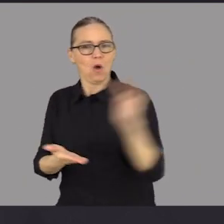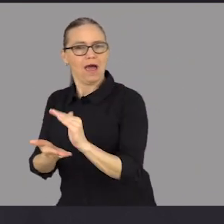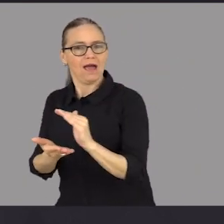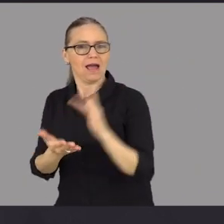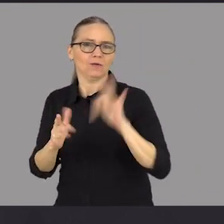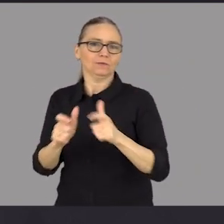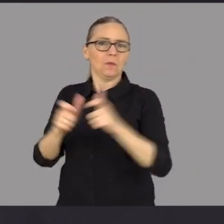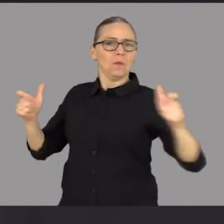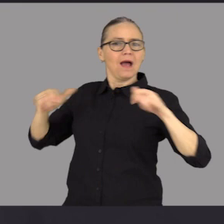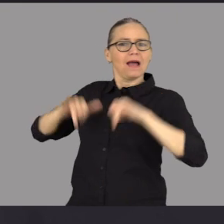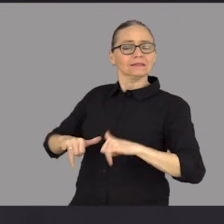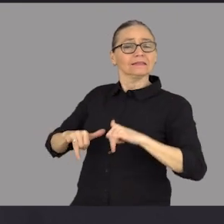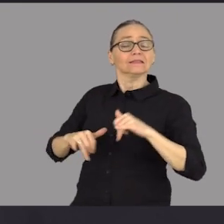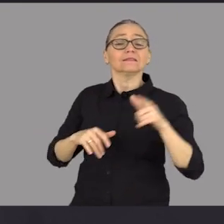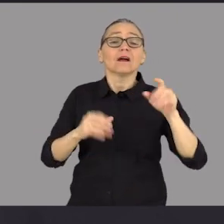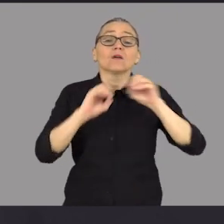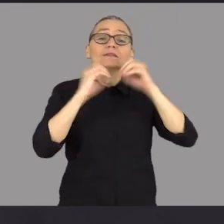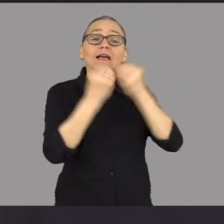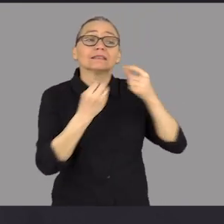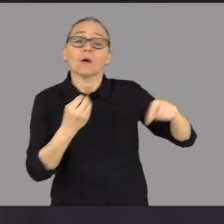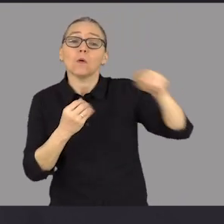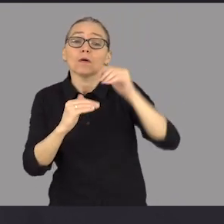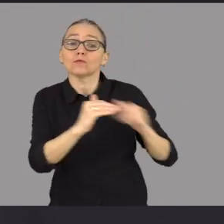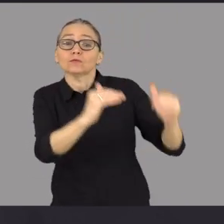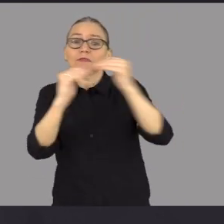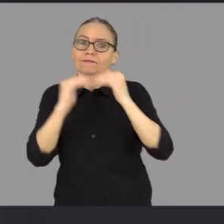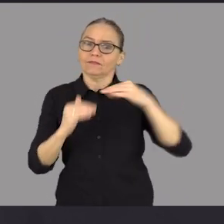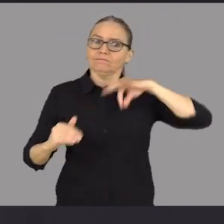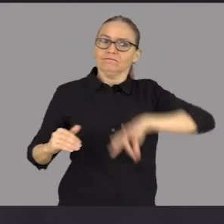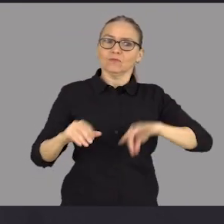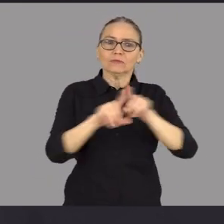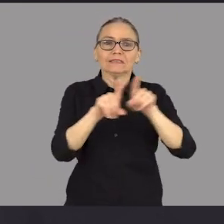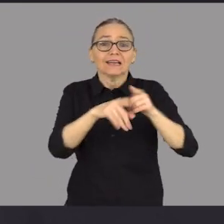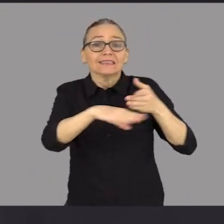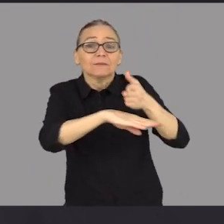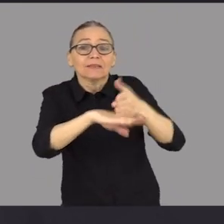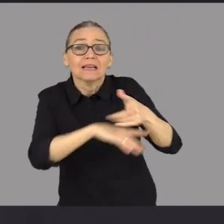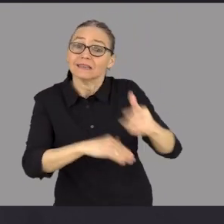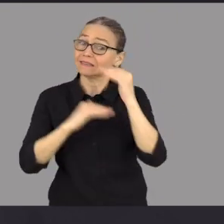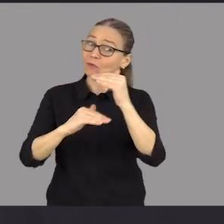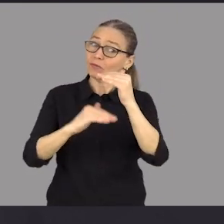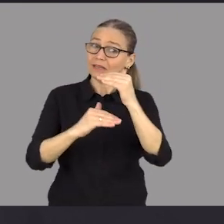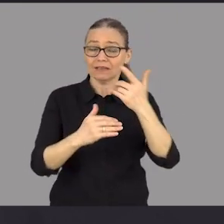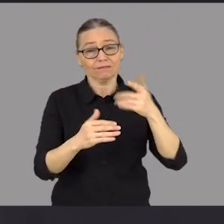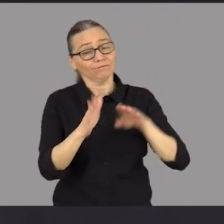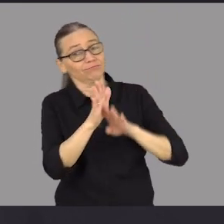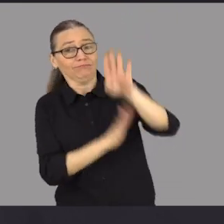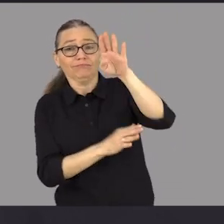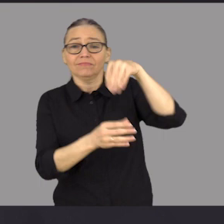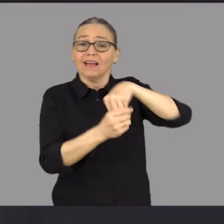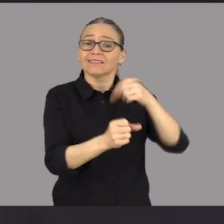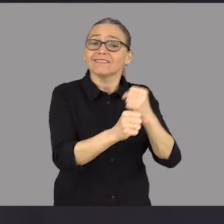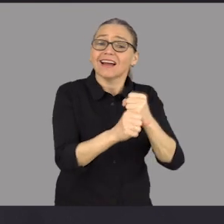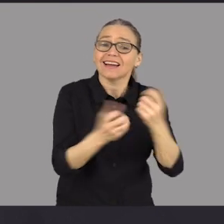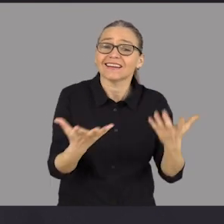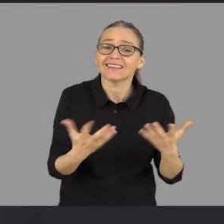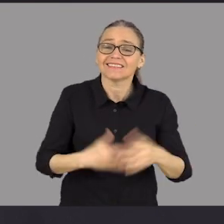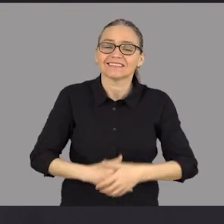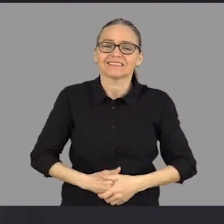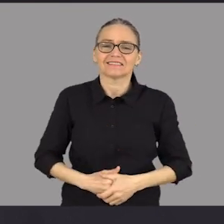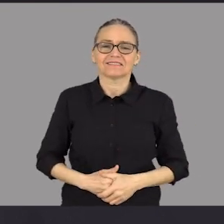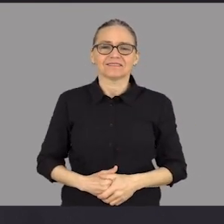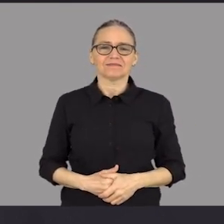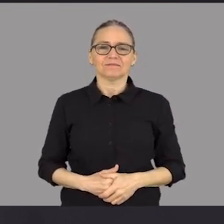retention rates and reduces turnover and training costs. Inclusive organizations